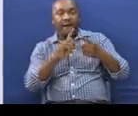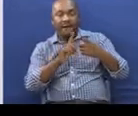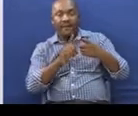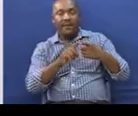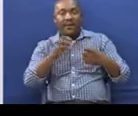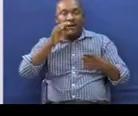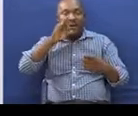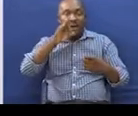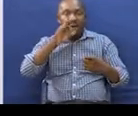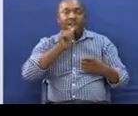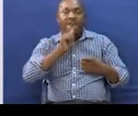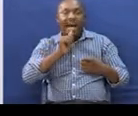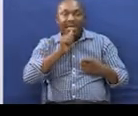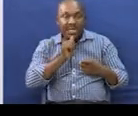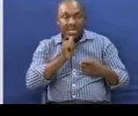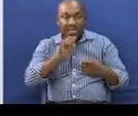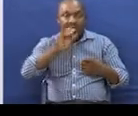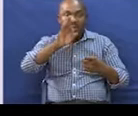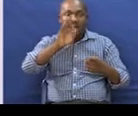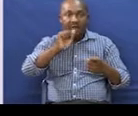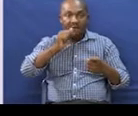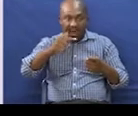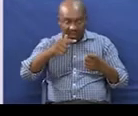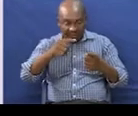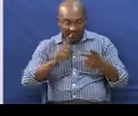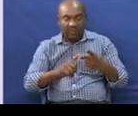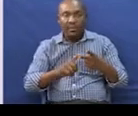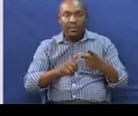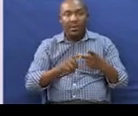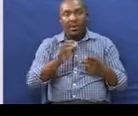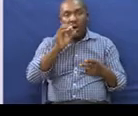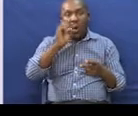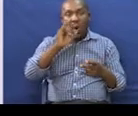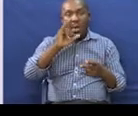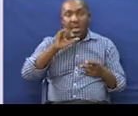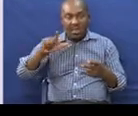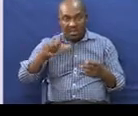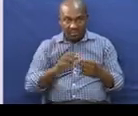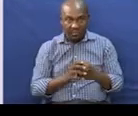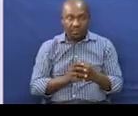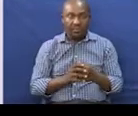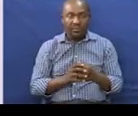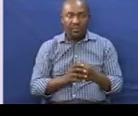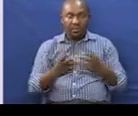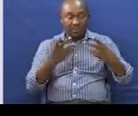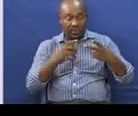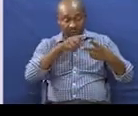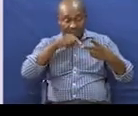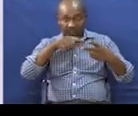oil. What is fat? Fat is lipid which is